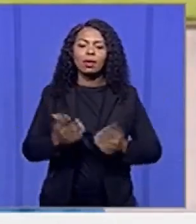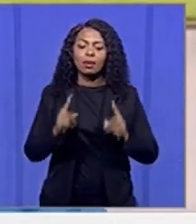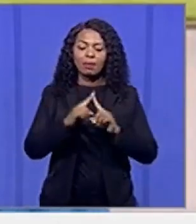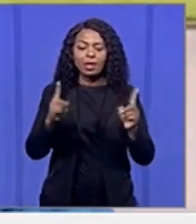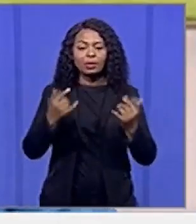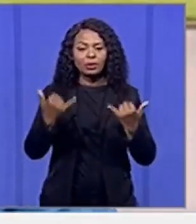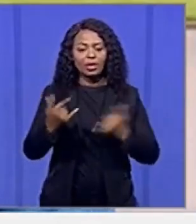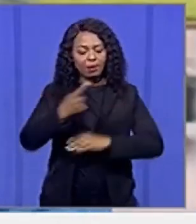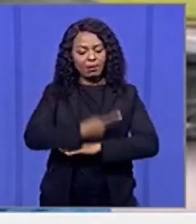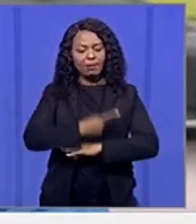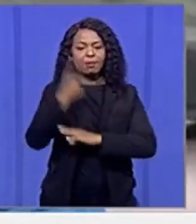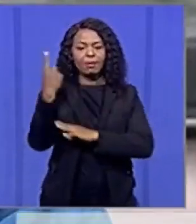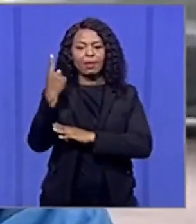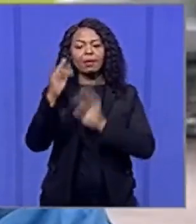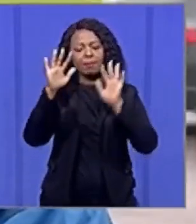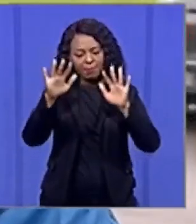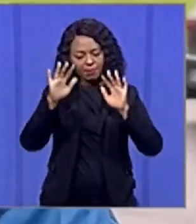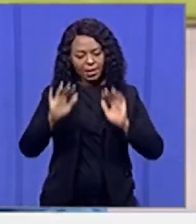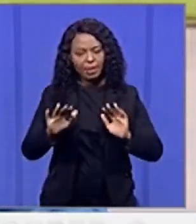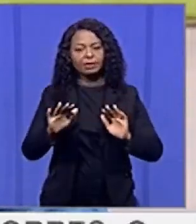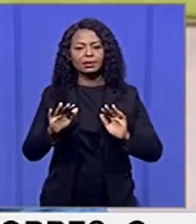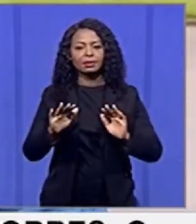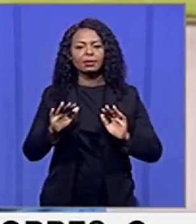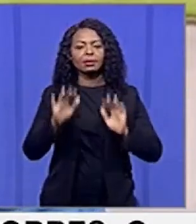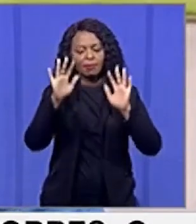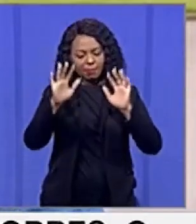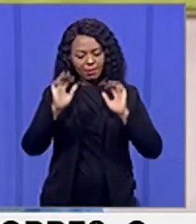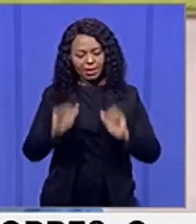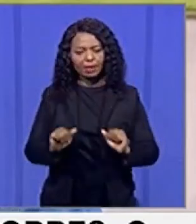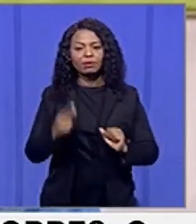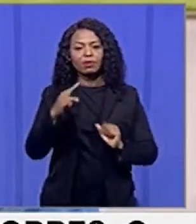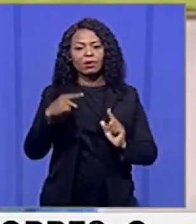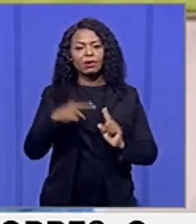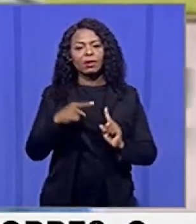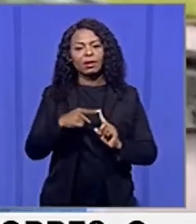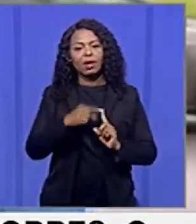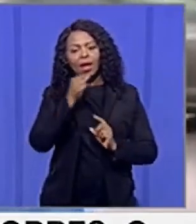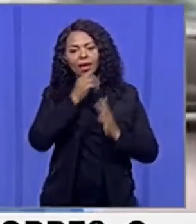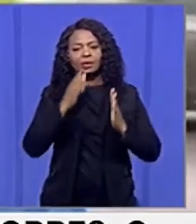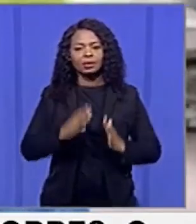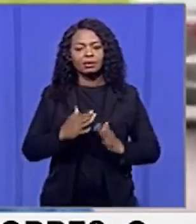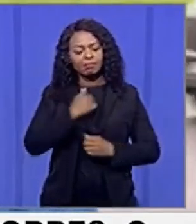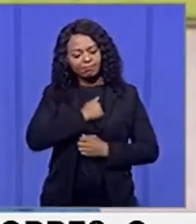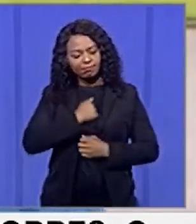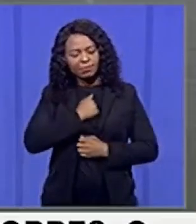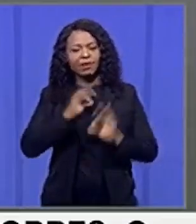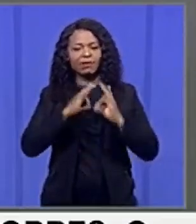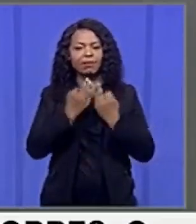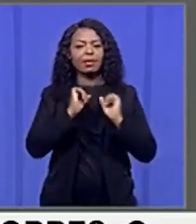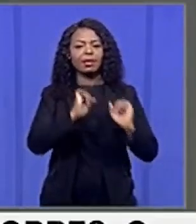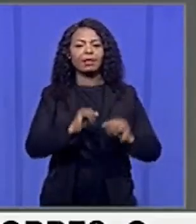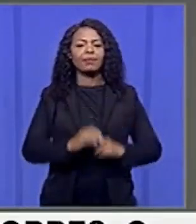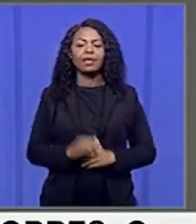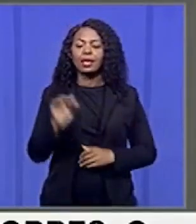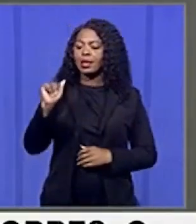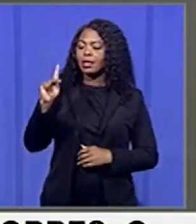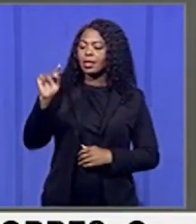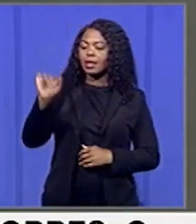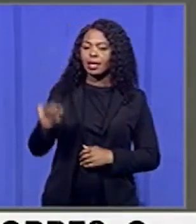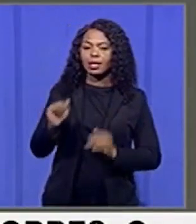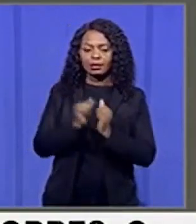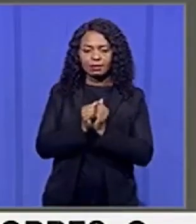day for this day, for our artists, and I say my condolences to the family as well. AKA o